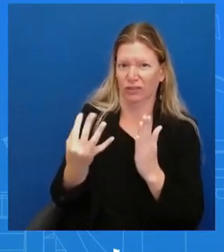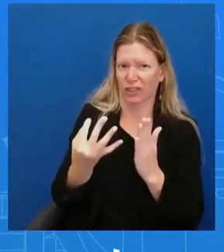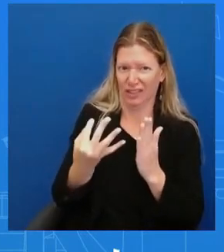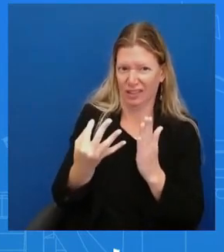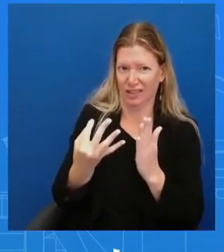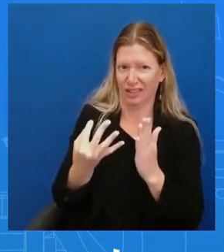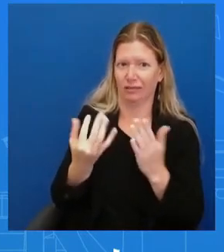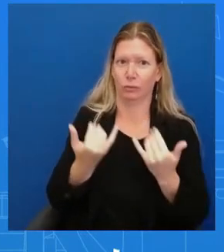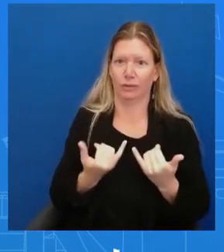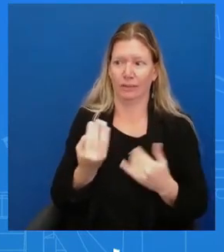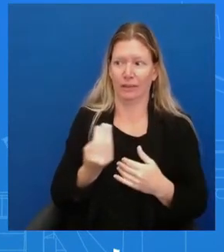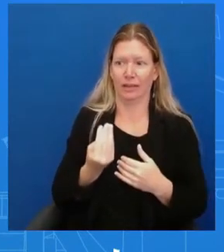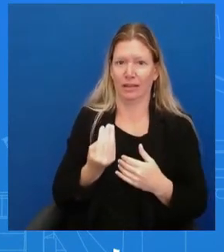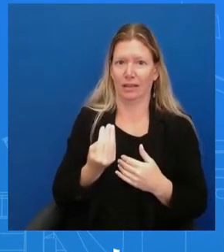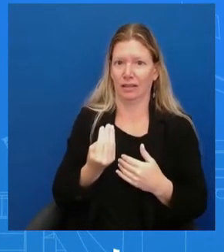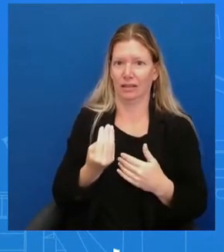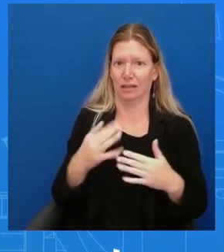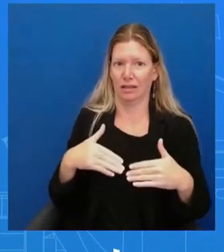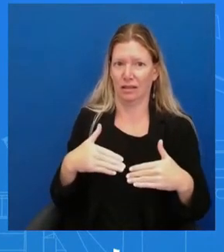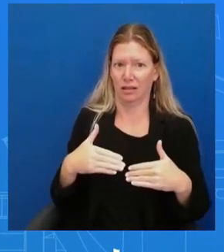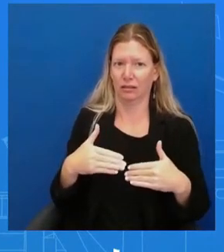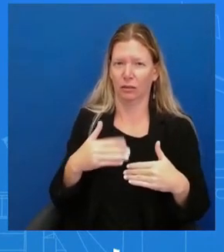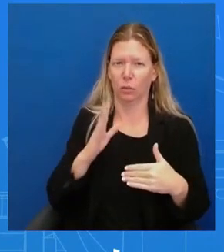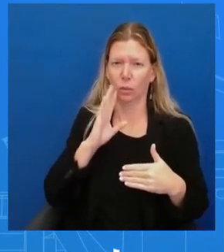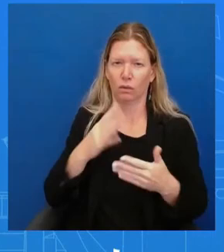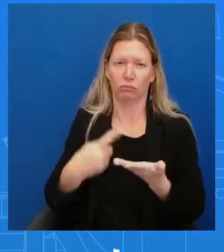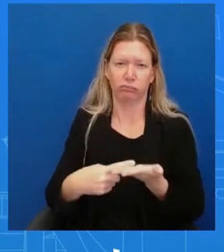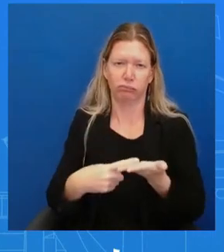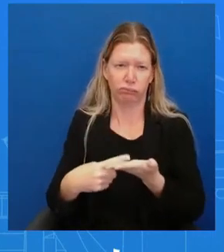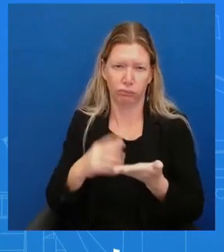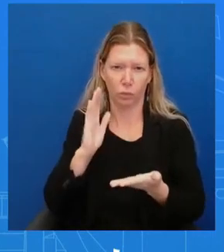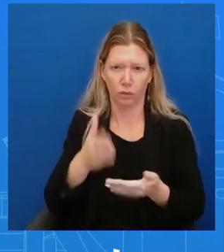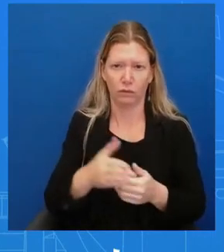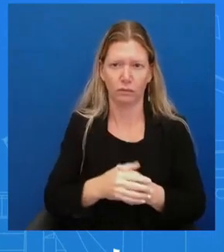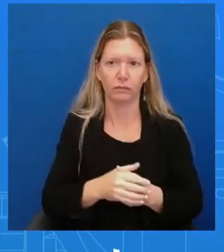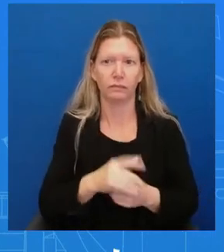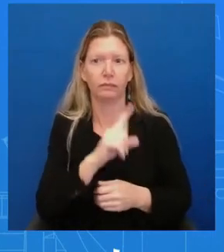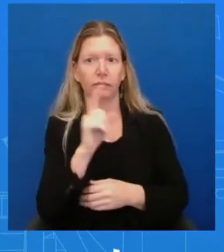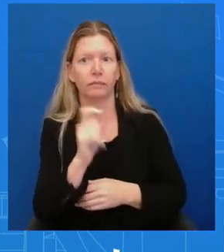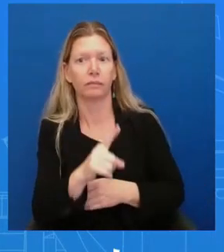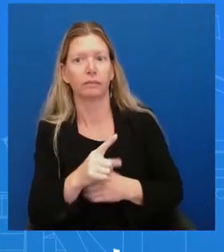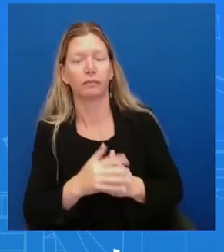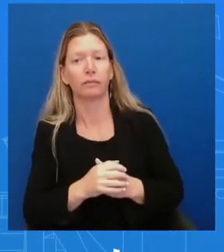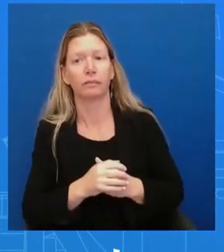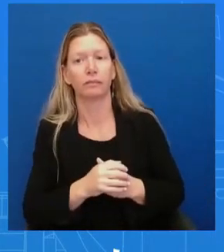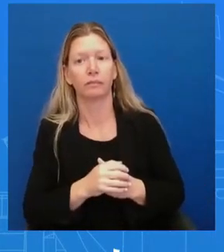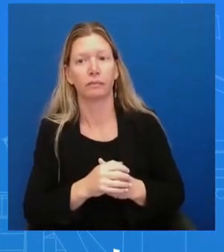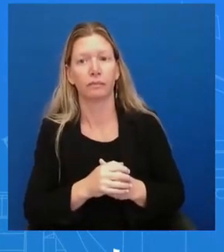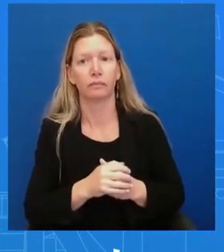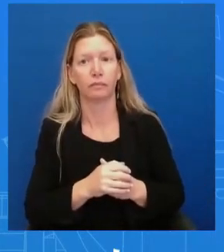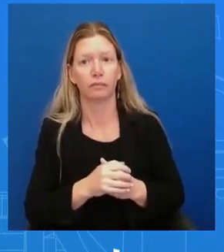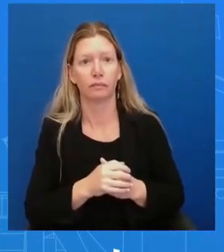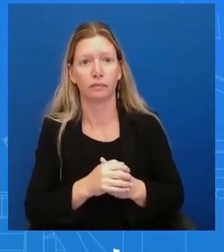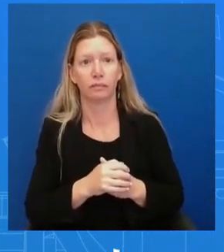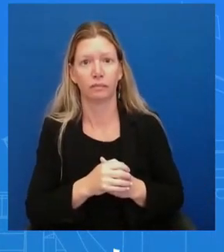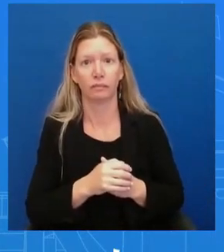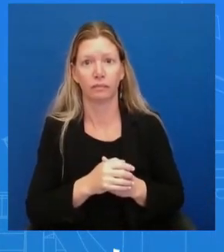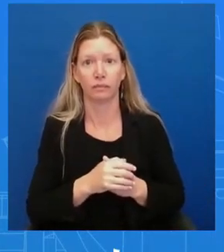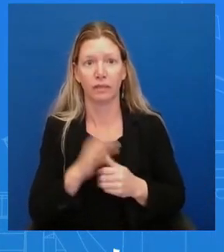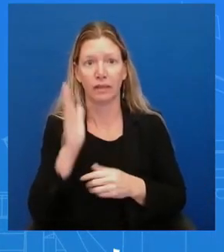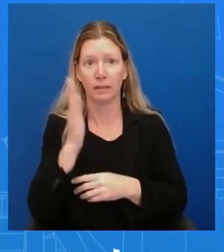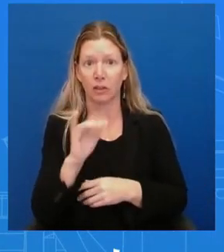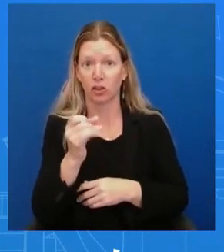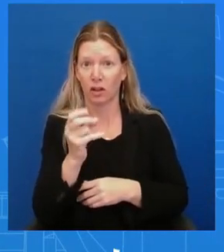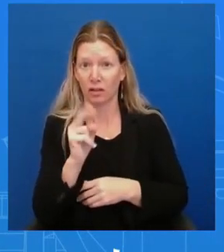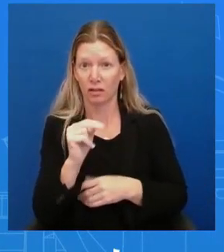are having this discussion. And just lastly, Speaker Johnson said there would be a vote on Ukraine soon when the House comes back from recess, but he said it would include some innovations